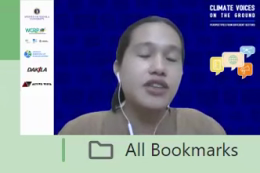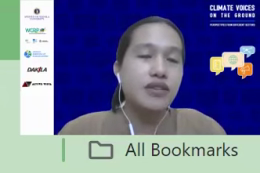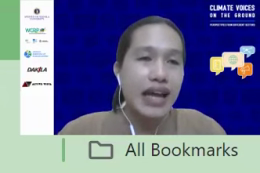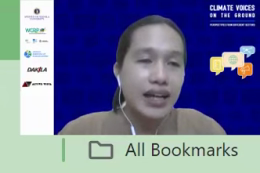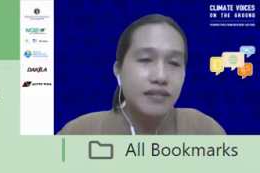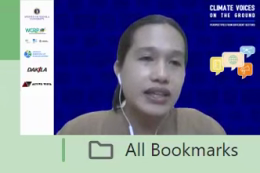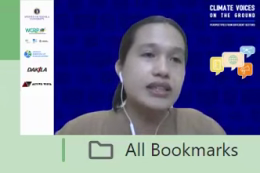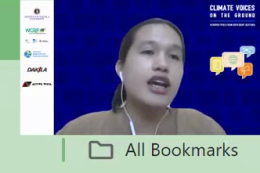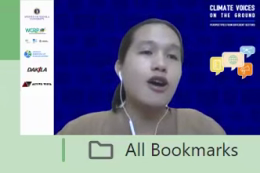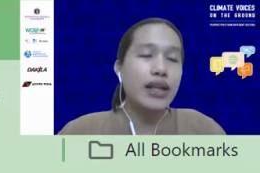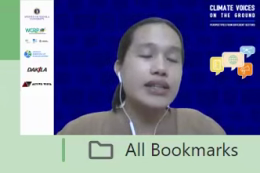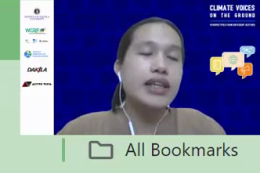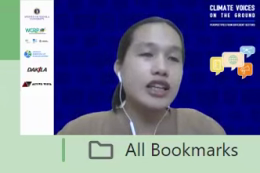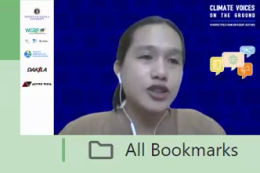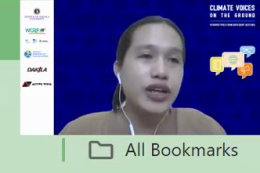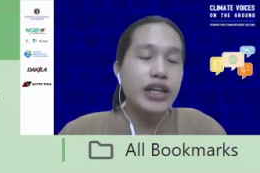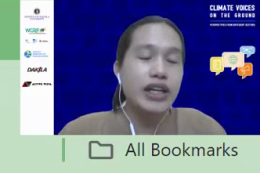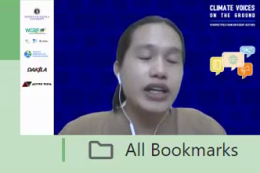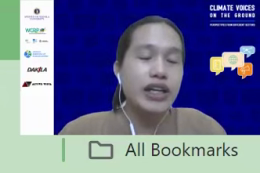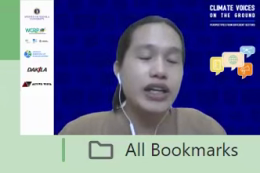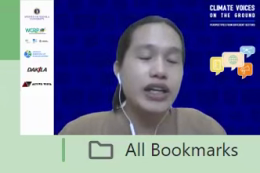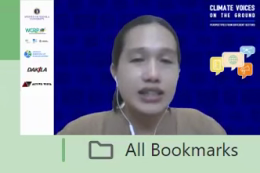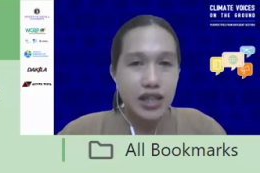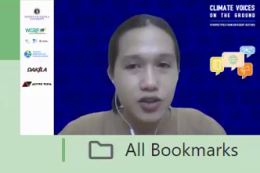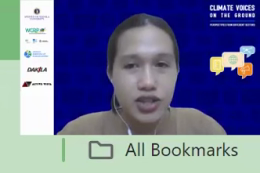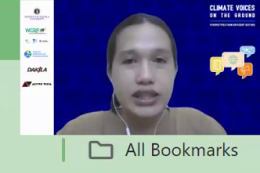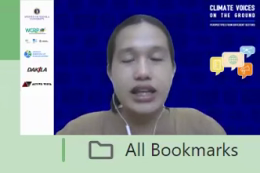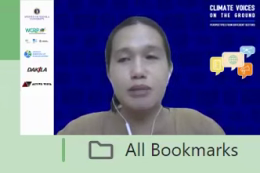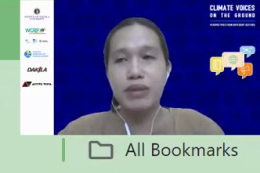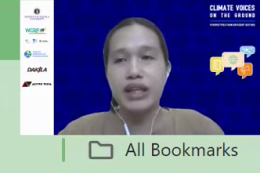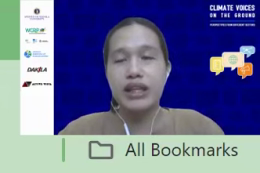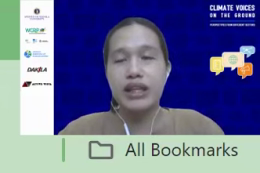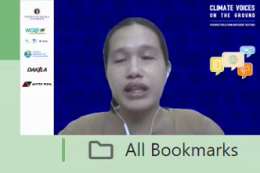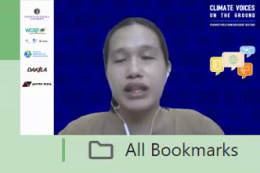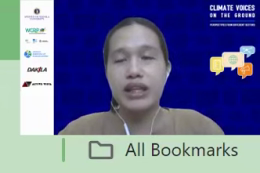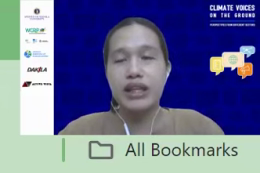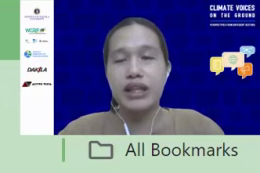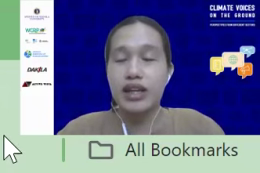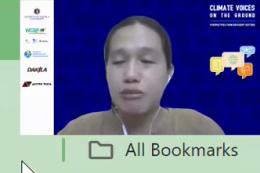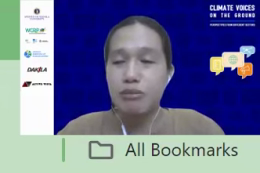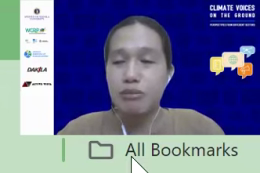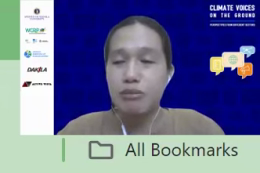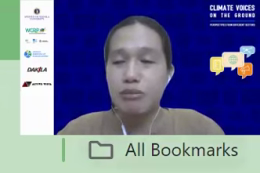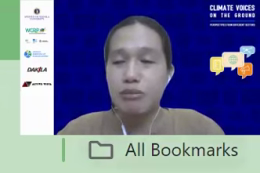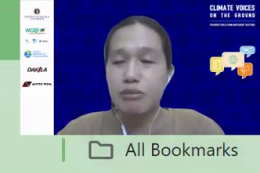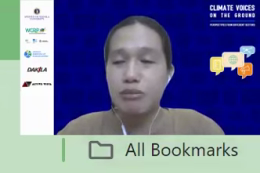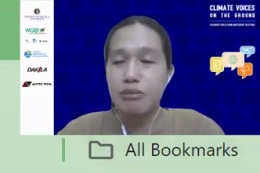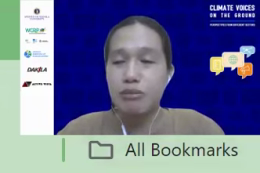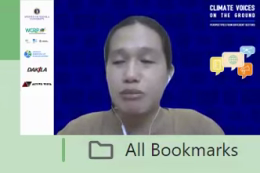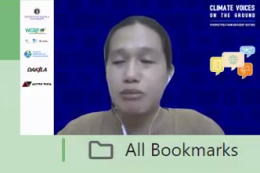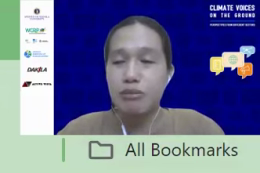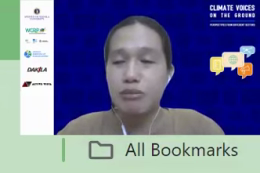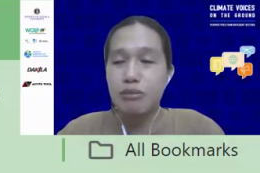the safety of activists while still ensuring that the message gets across in the campaign and the fight for climate justice and climate